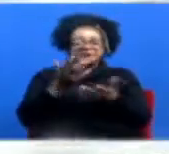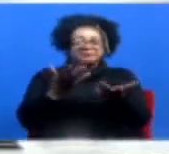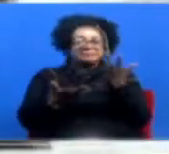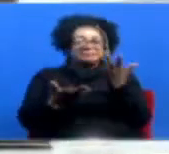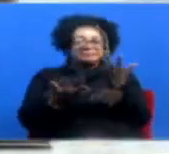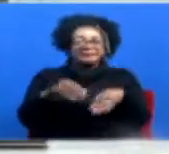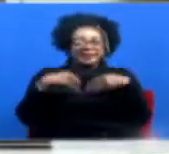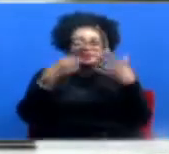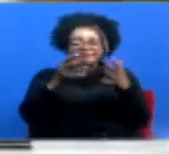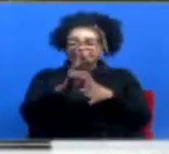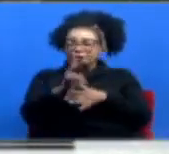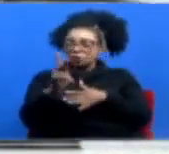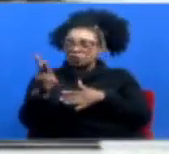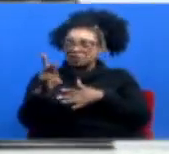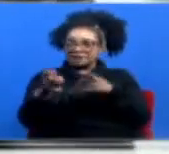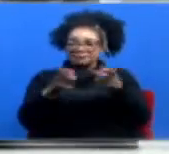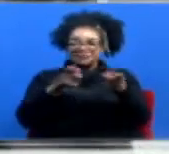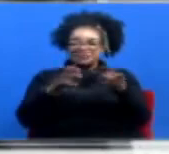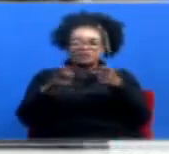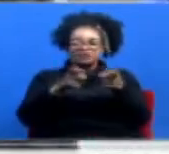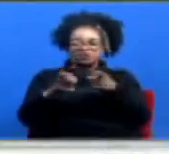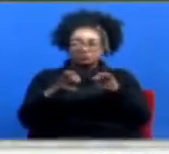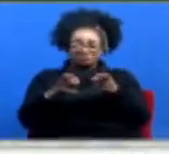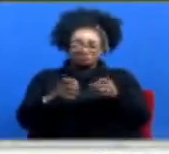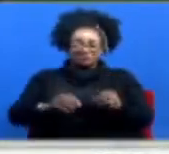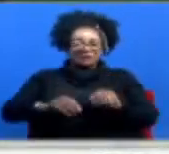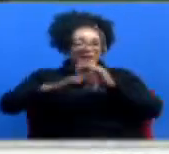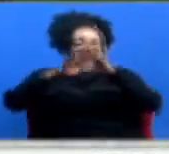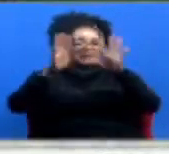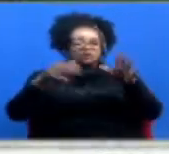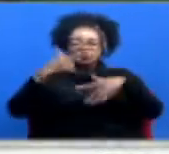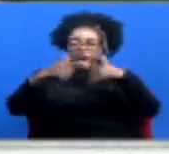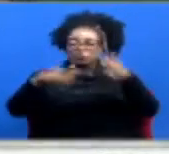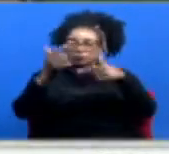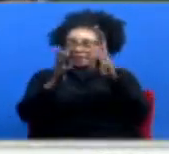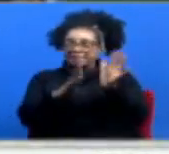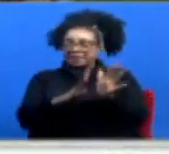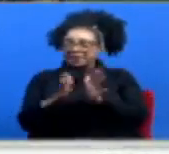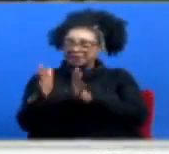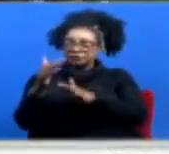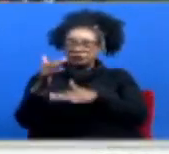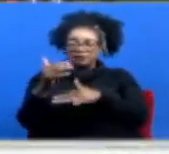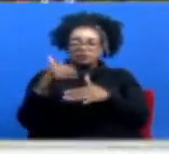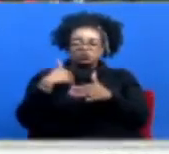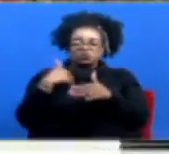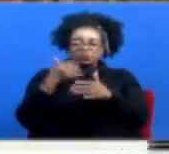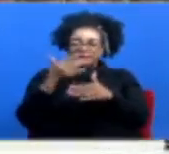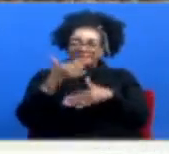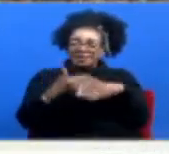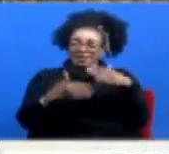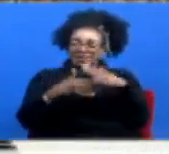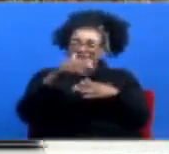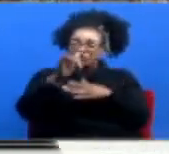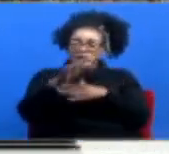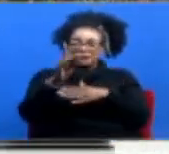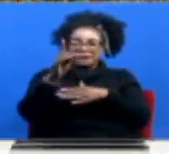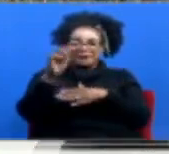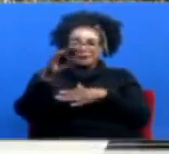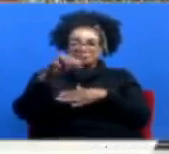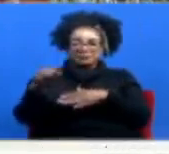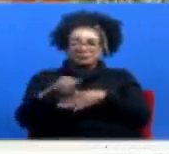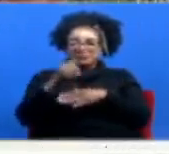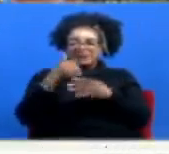Kwanza administration a greener light to proceed with plans to resume the construction of the scandal-ridden dams, following